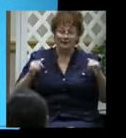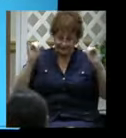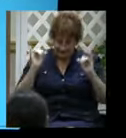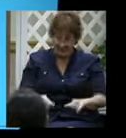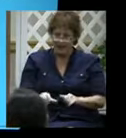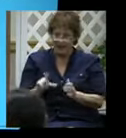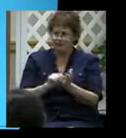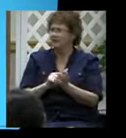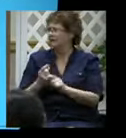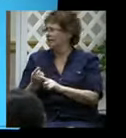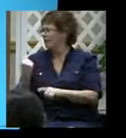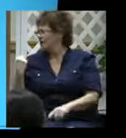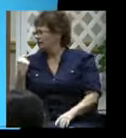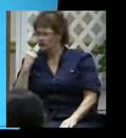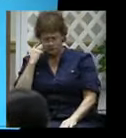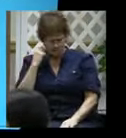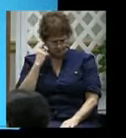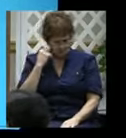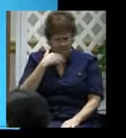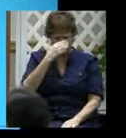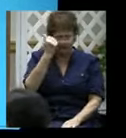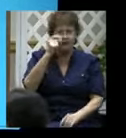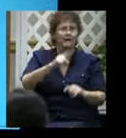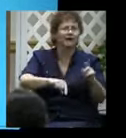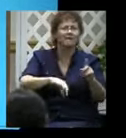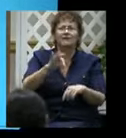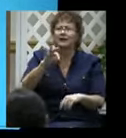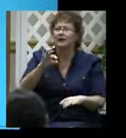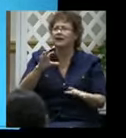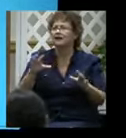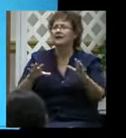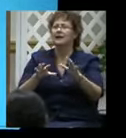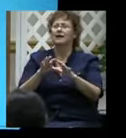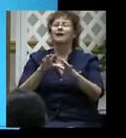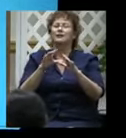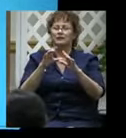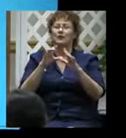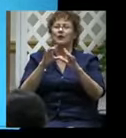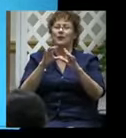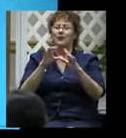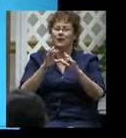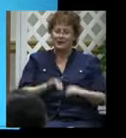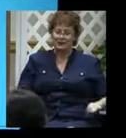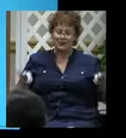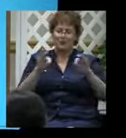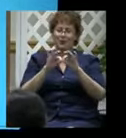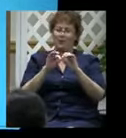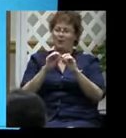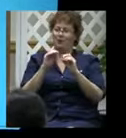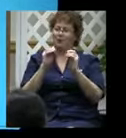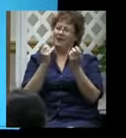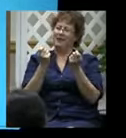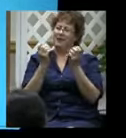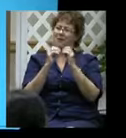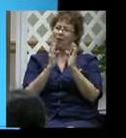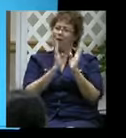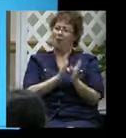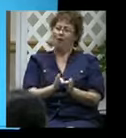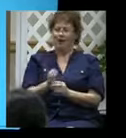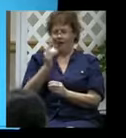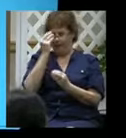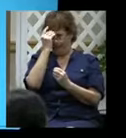document that we did last year, and we forgot we did it or we can't find it. So there are advantages for being a little organized and thinking through how best